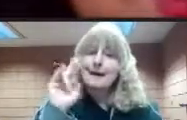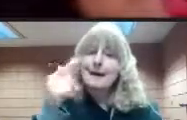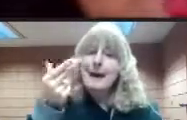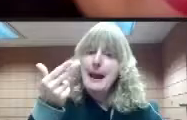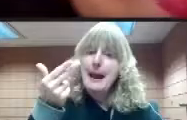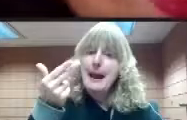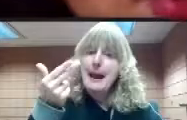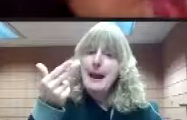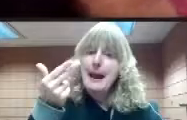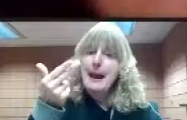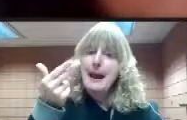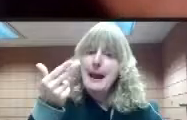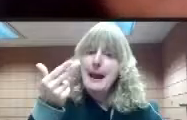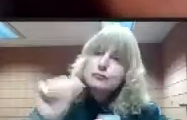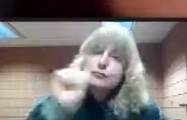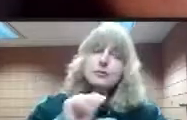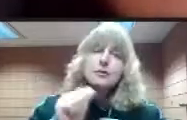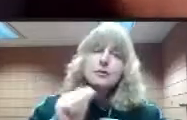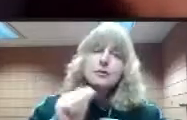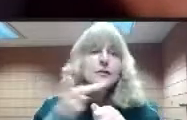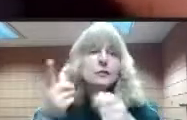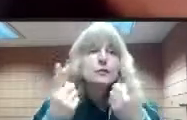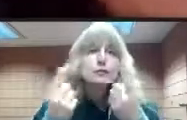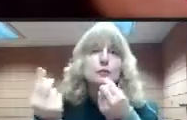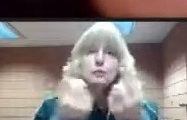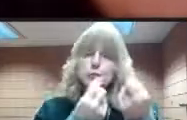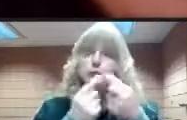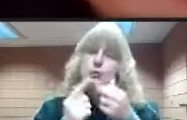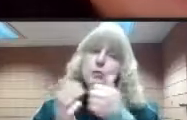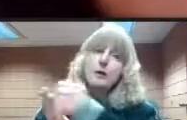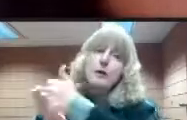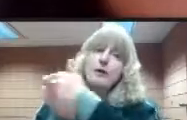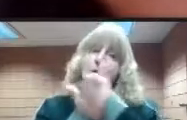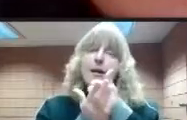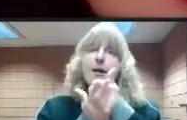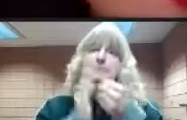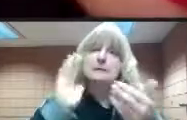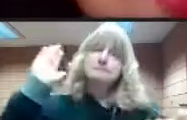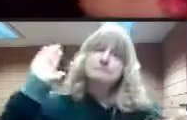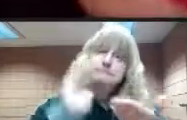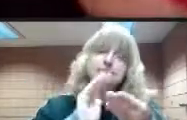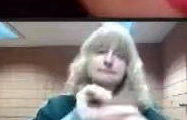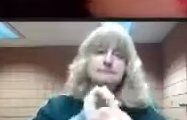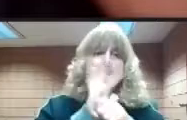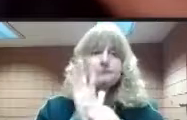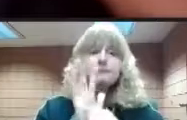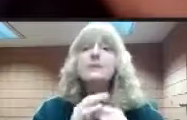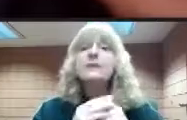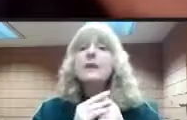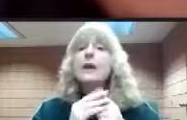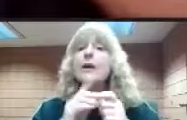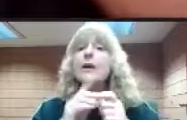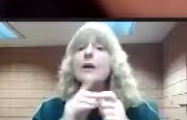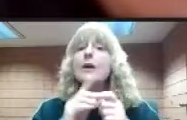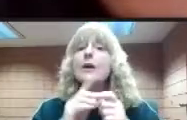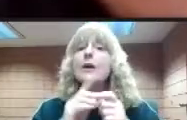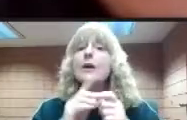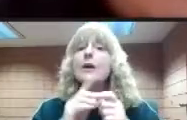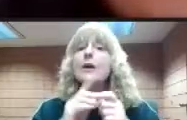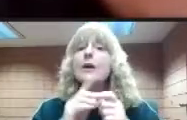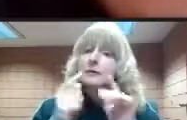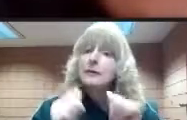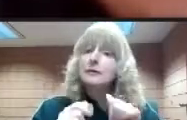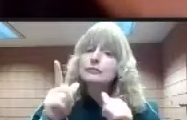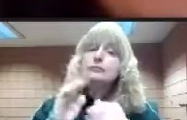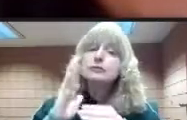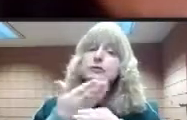help make us safer here. I wanted to bring you on, and to start us off, could you tell us a little